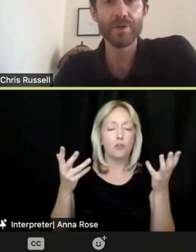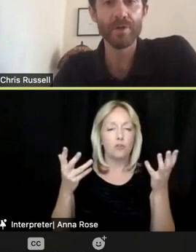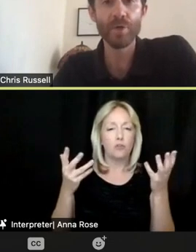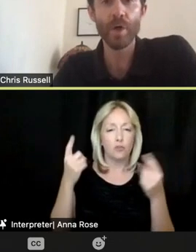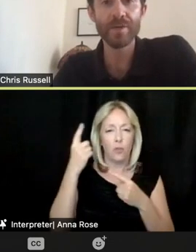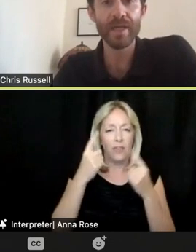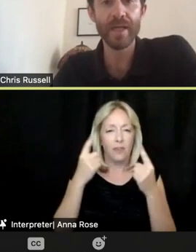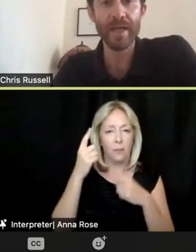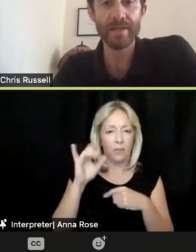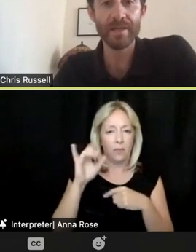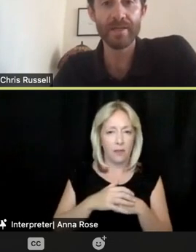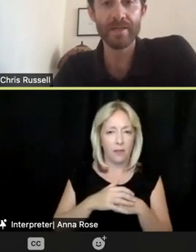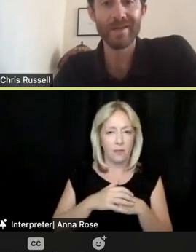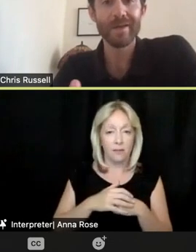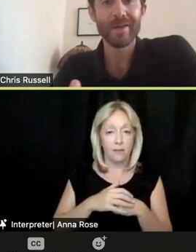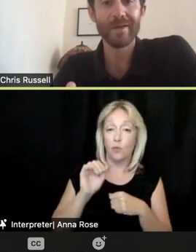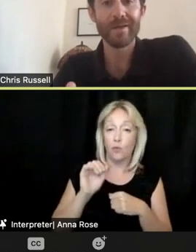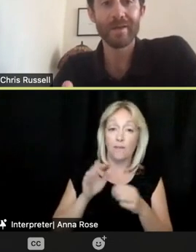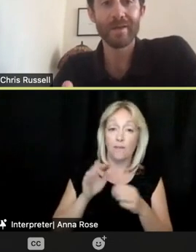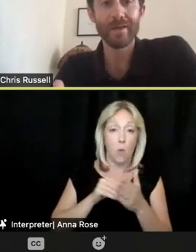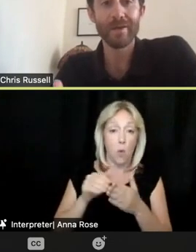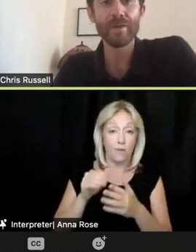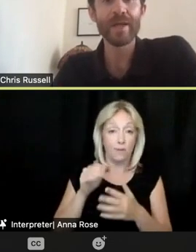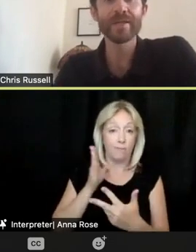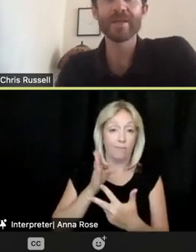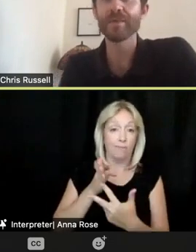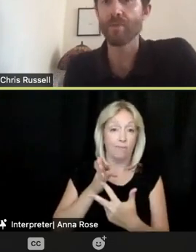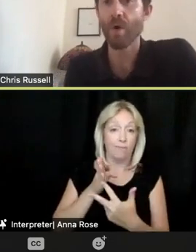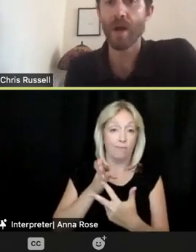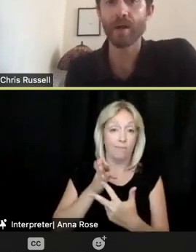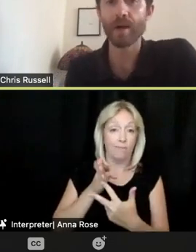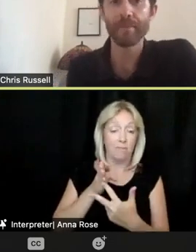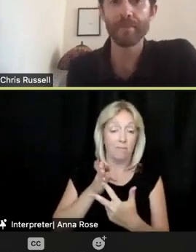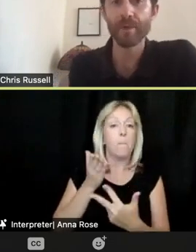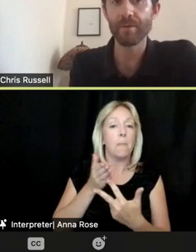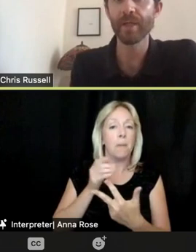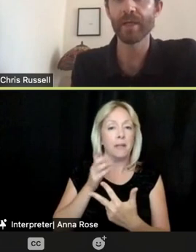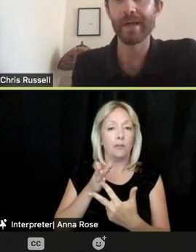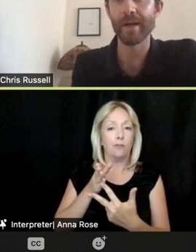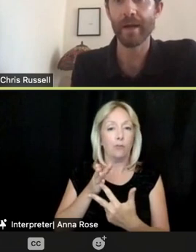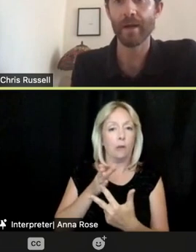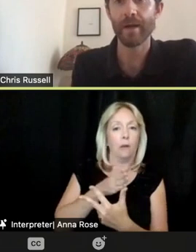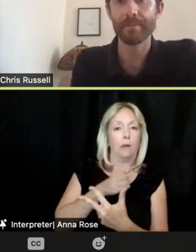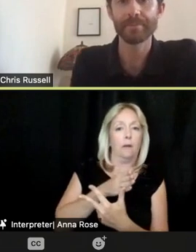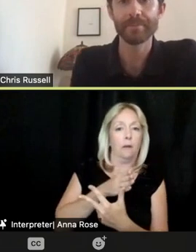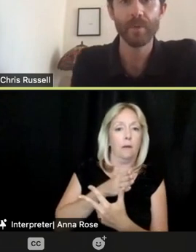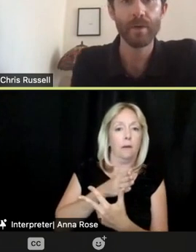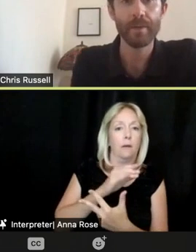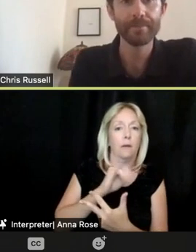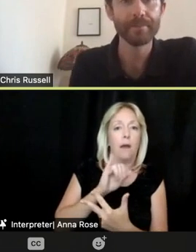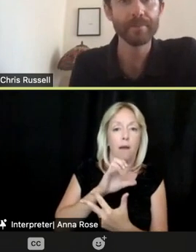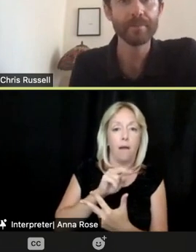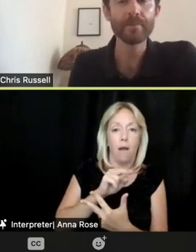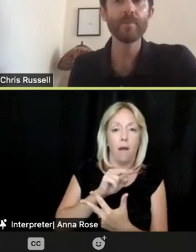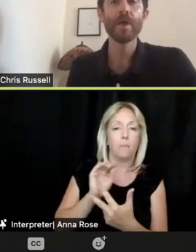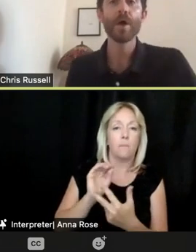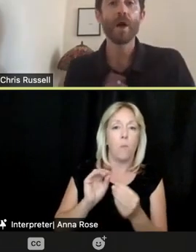that your students who are using indexes, do they need something more concrete? Do they really need an icon?